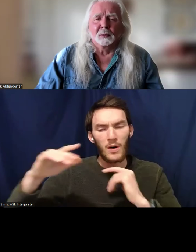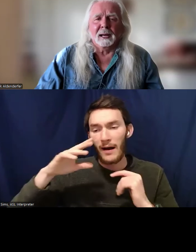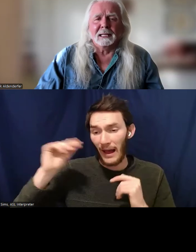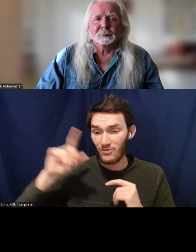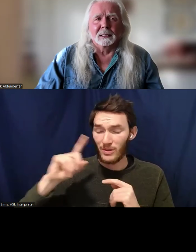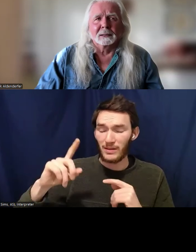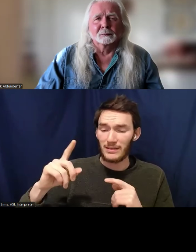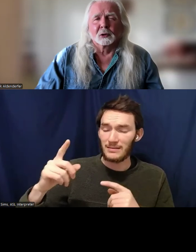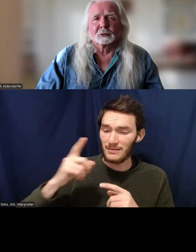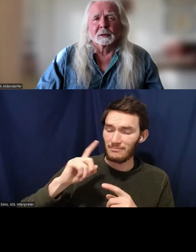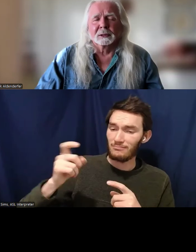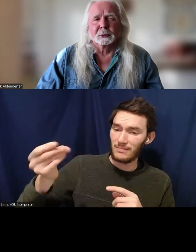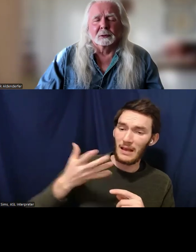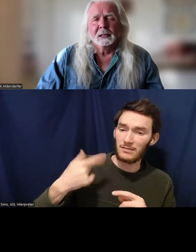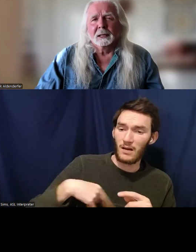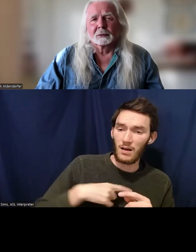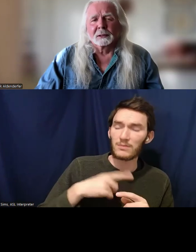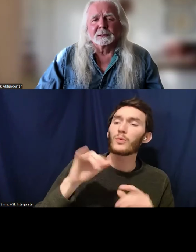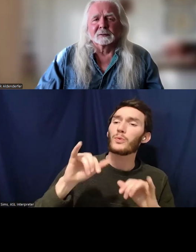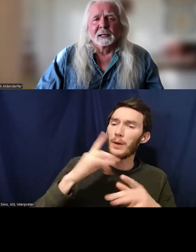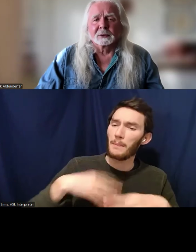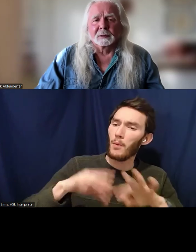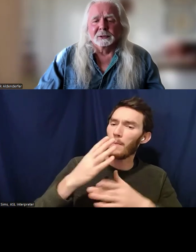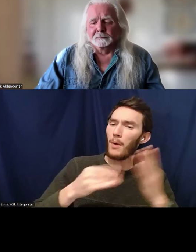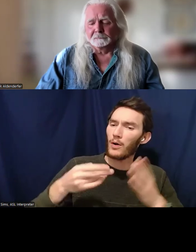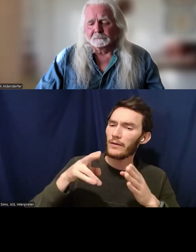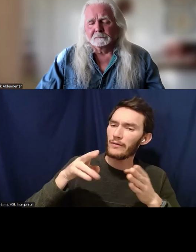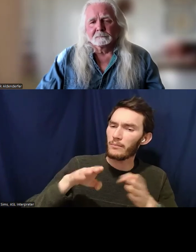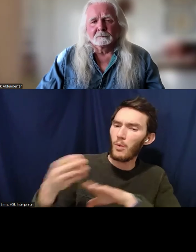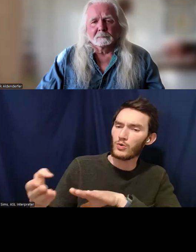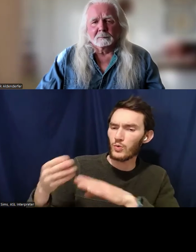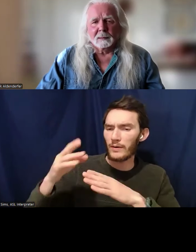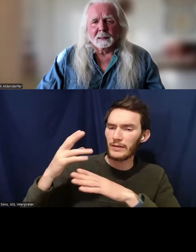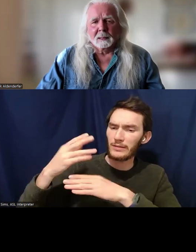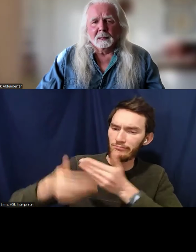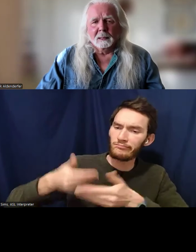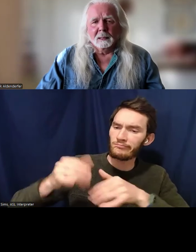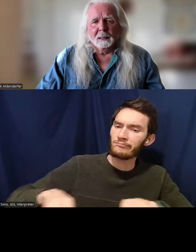an important aspect of mortuary ritual across this vast region.